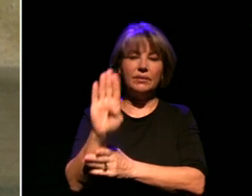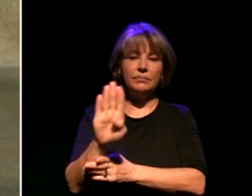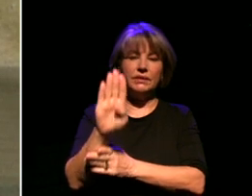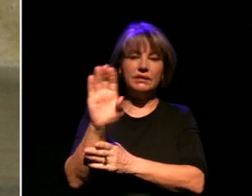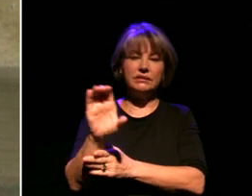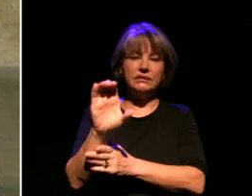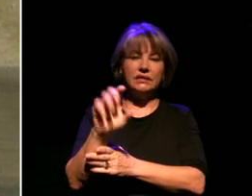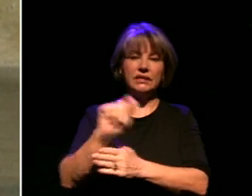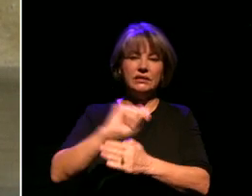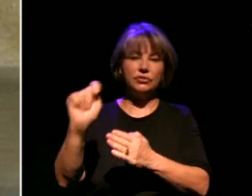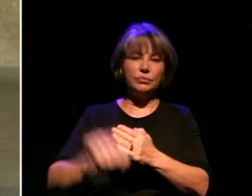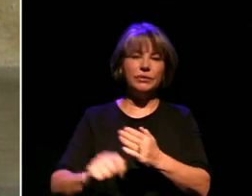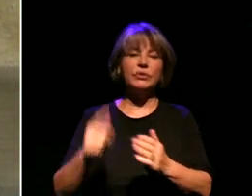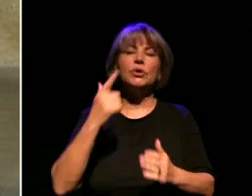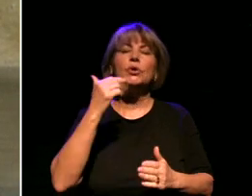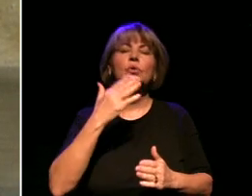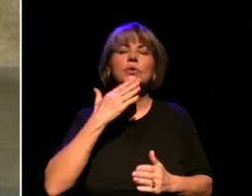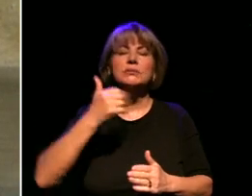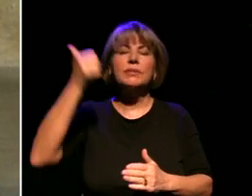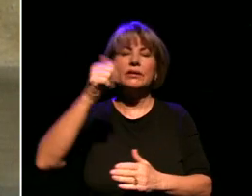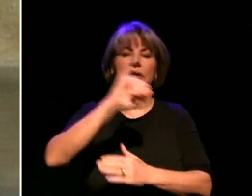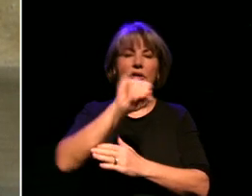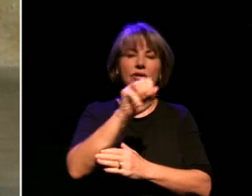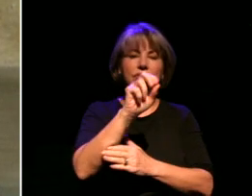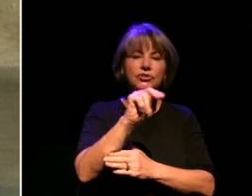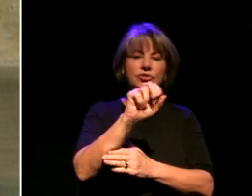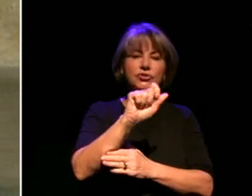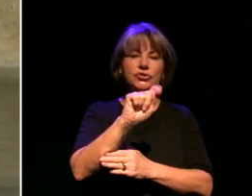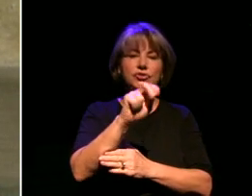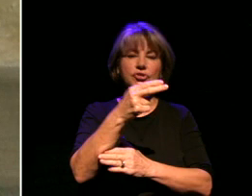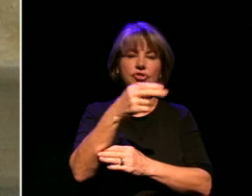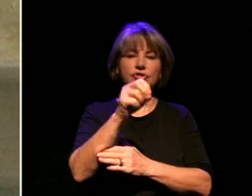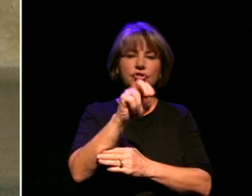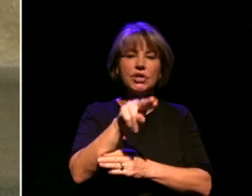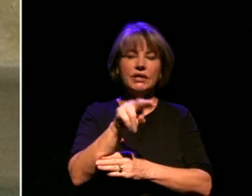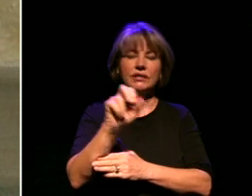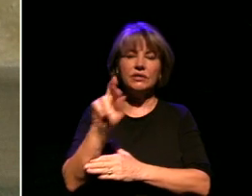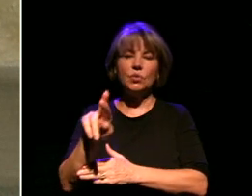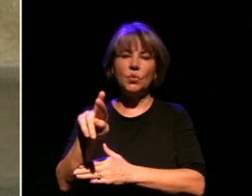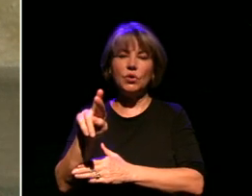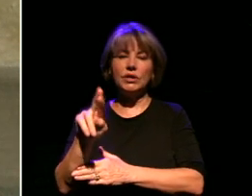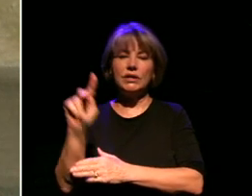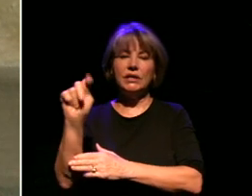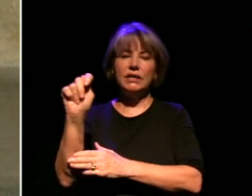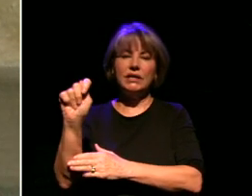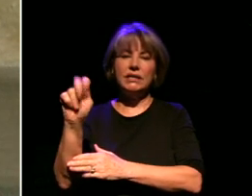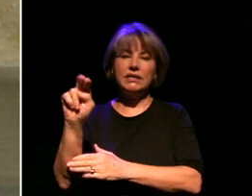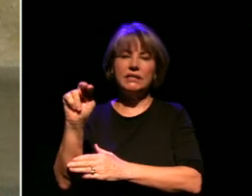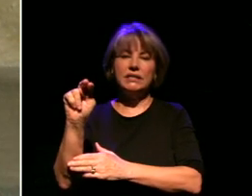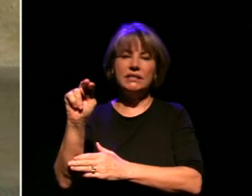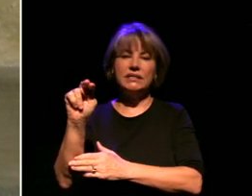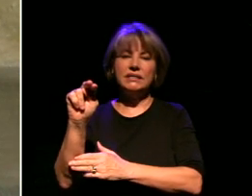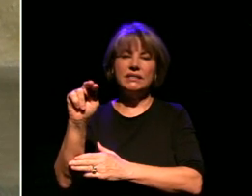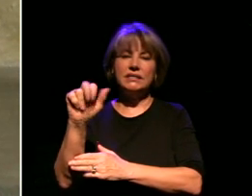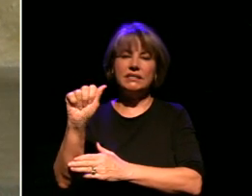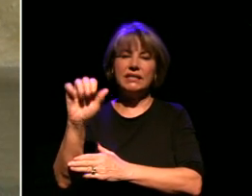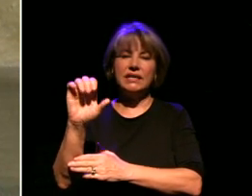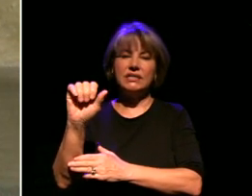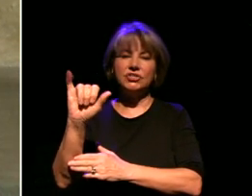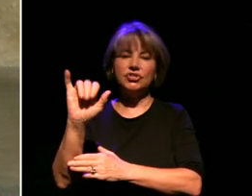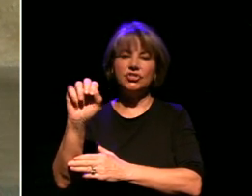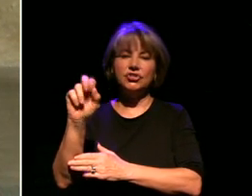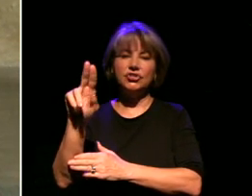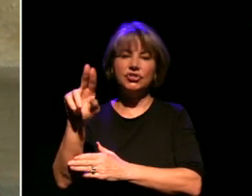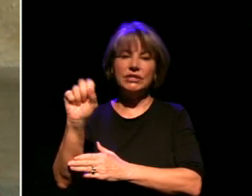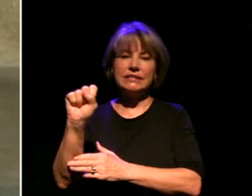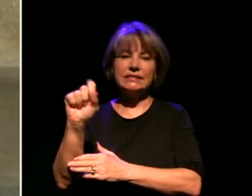better, Jonathan or Tenacious T, Lil Toby? And this is just a reminder that today during service that we're going to take communion, so